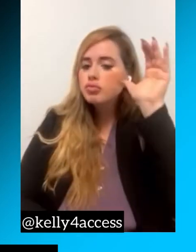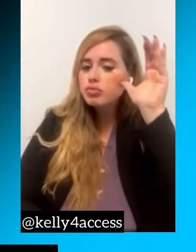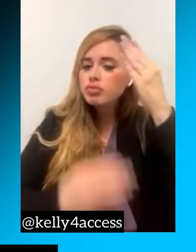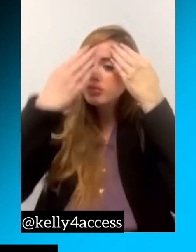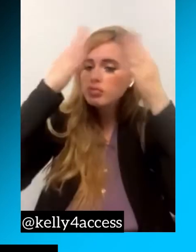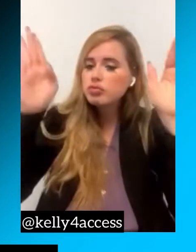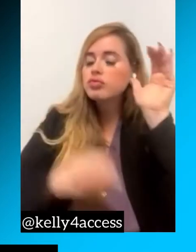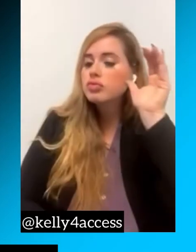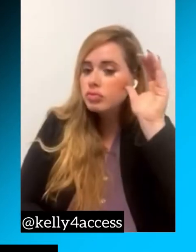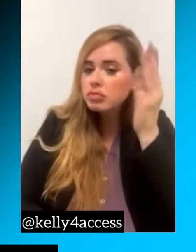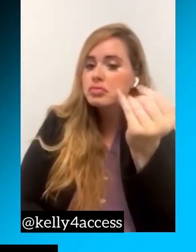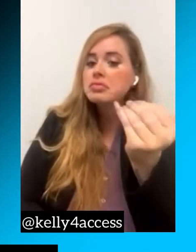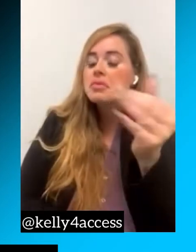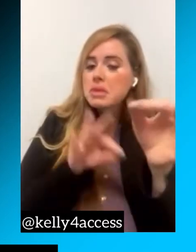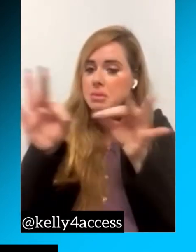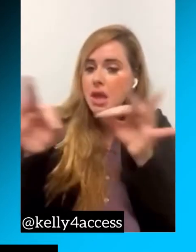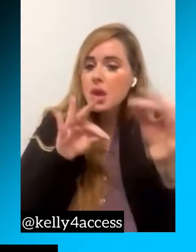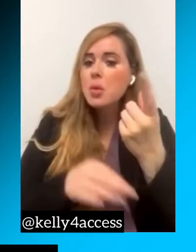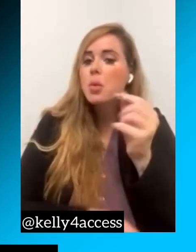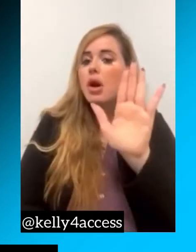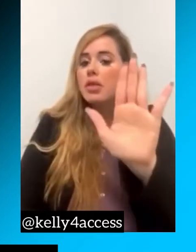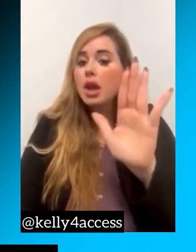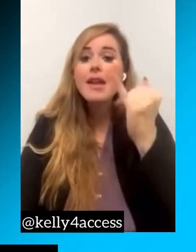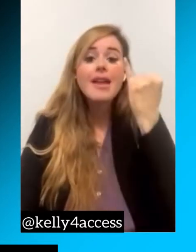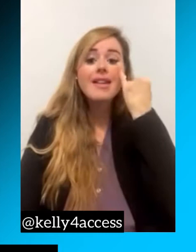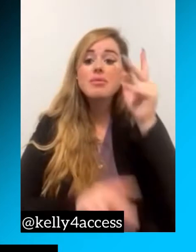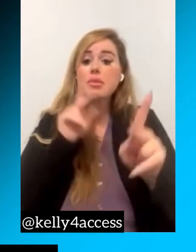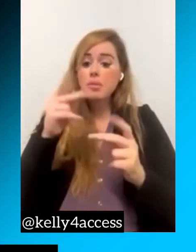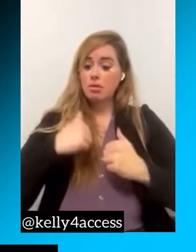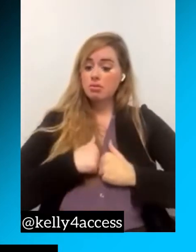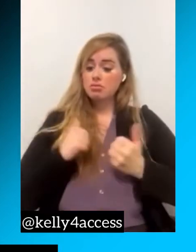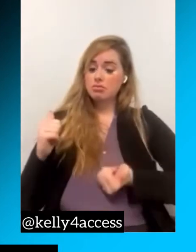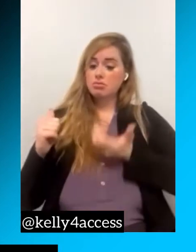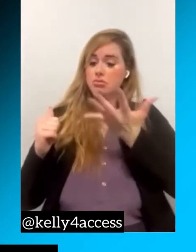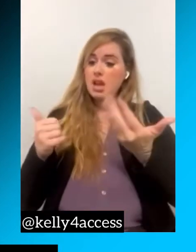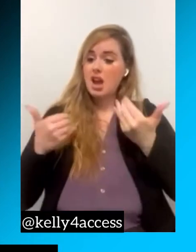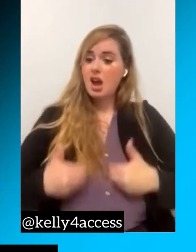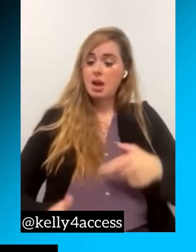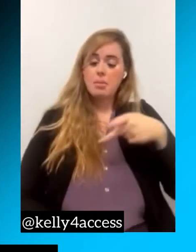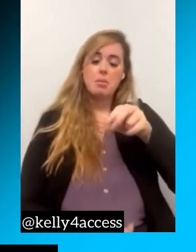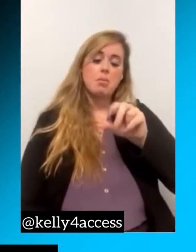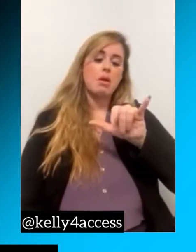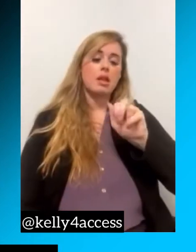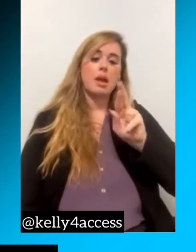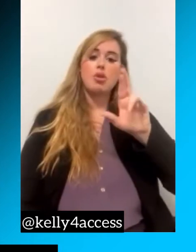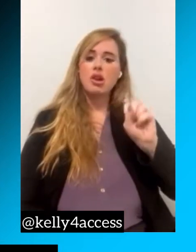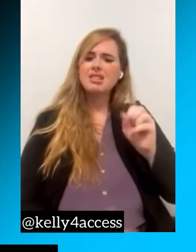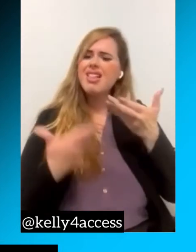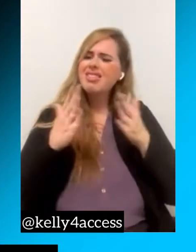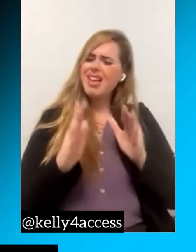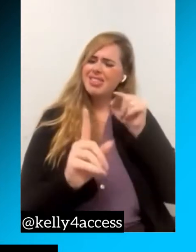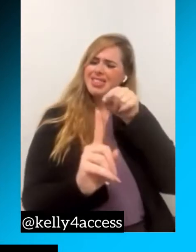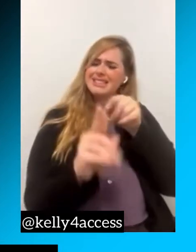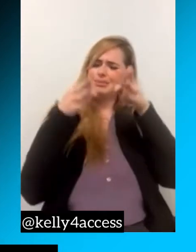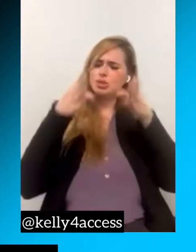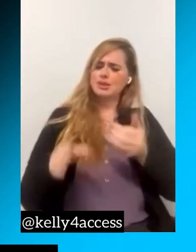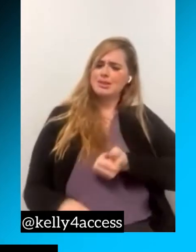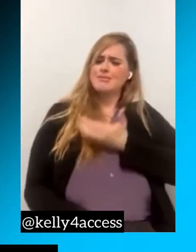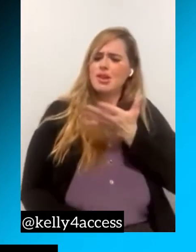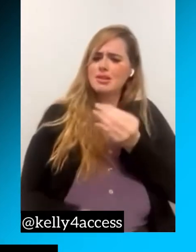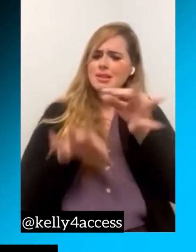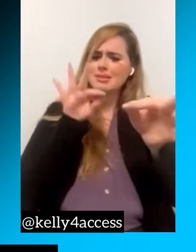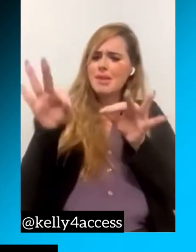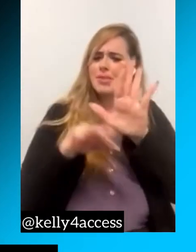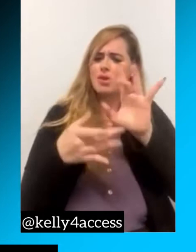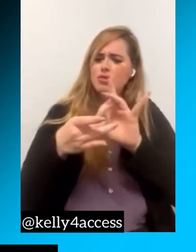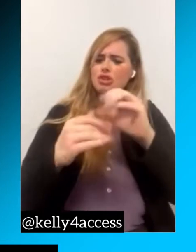Let people who we're working with, if they're polyamorous, let them tell us what their relationship structure is and what words they